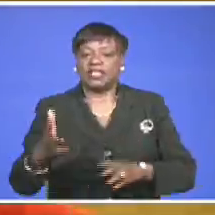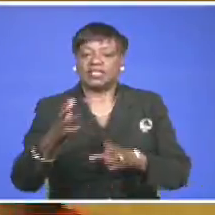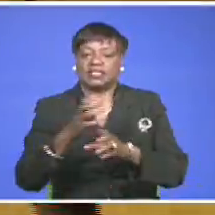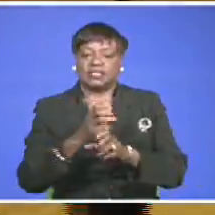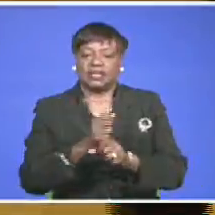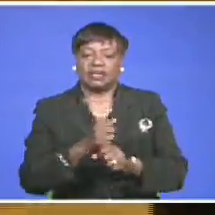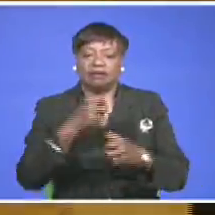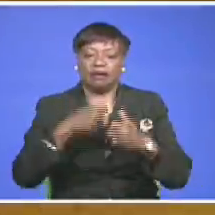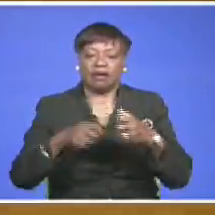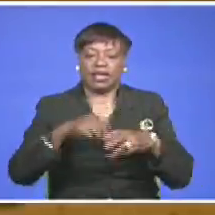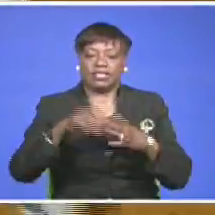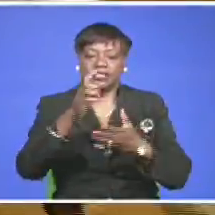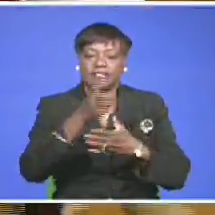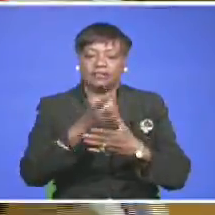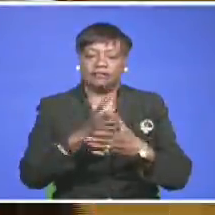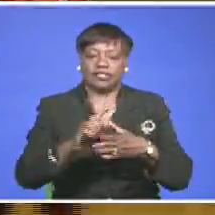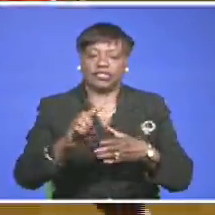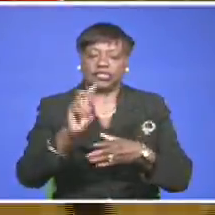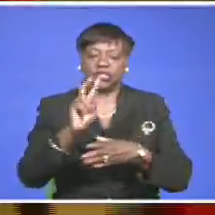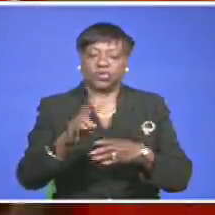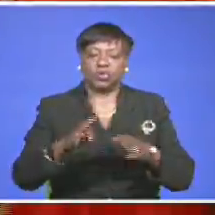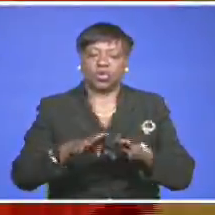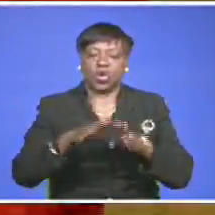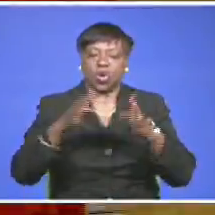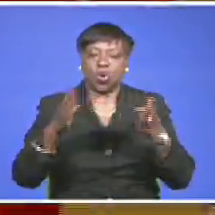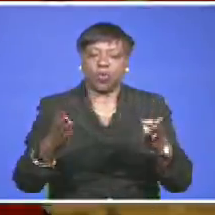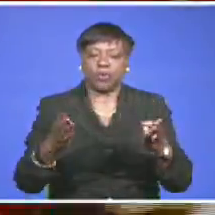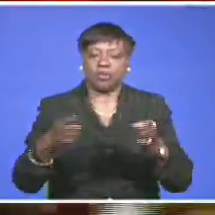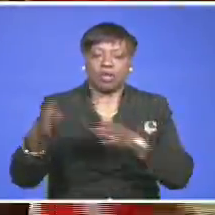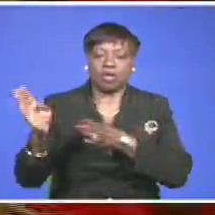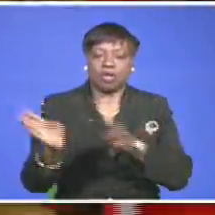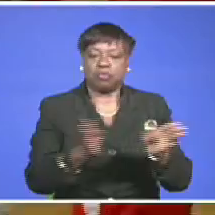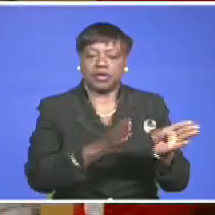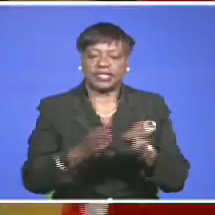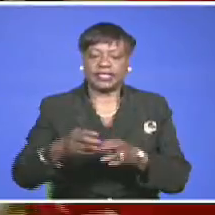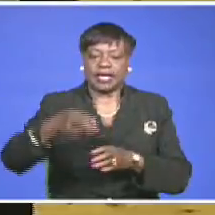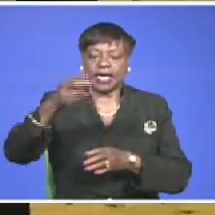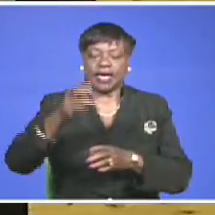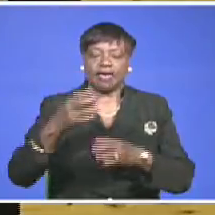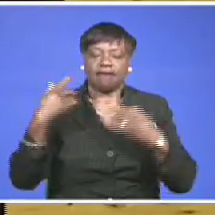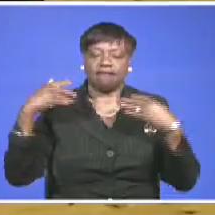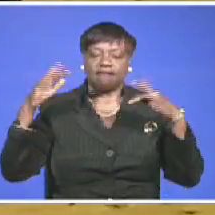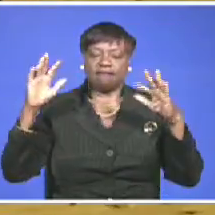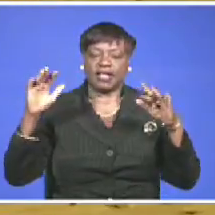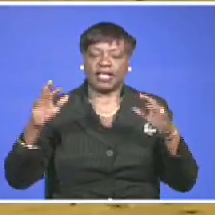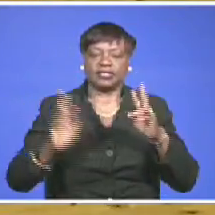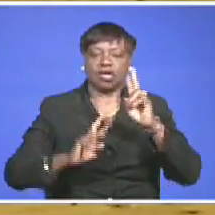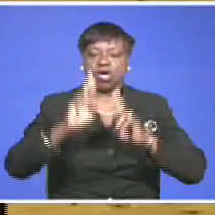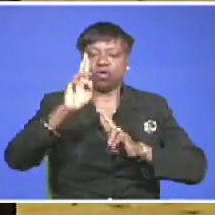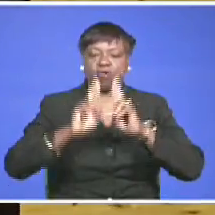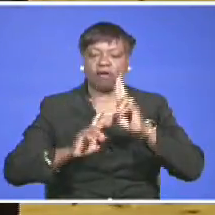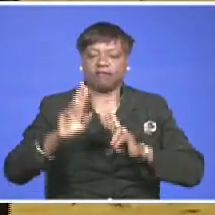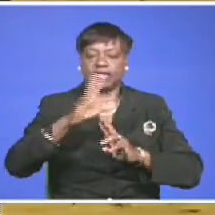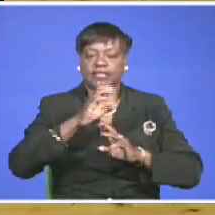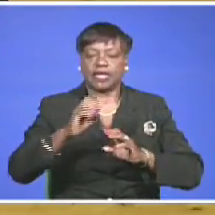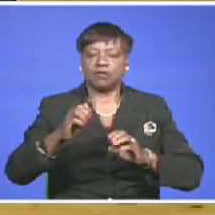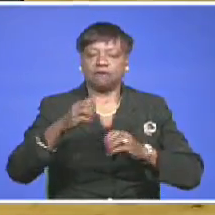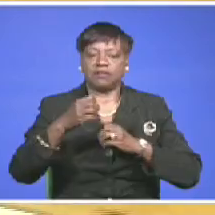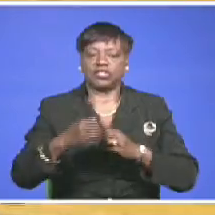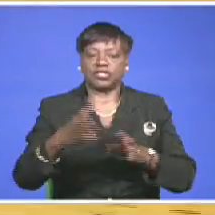chippy in the Division II opener between the Breezes High Flyers and Triple K Stampers. Referees and officials getting